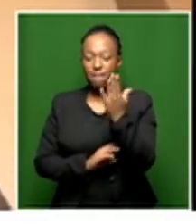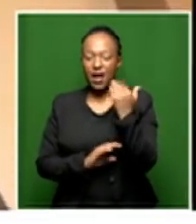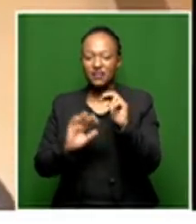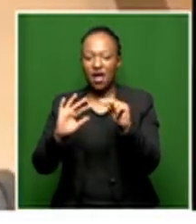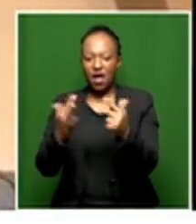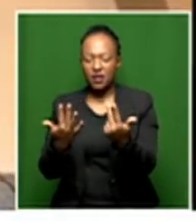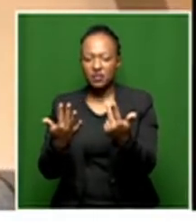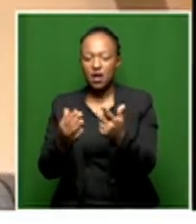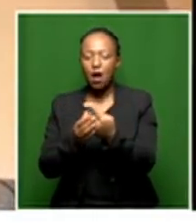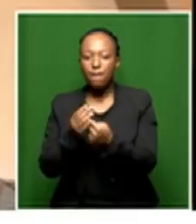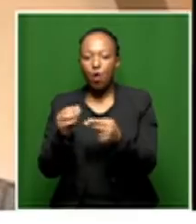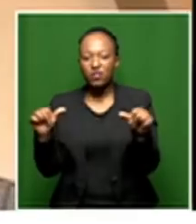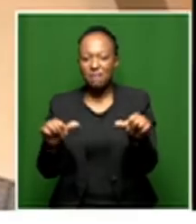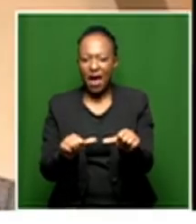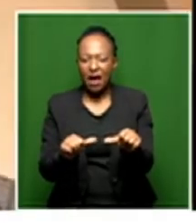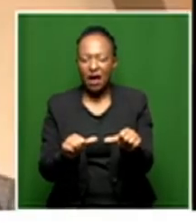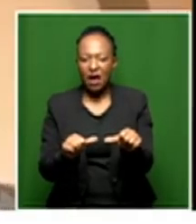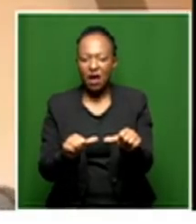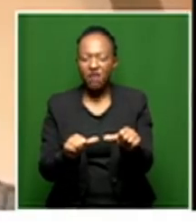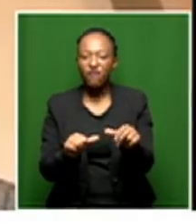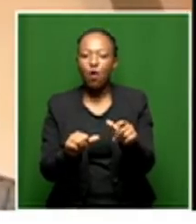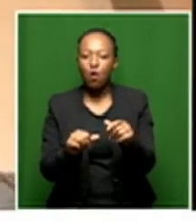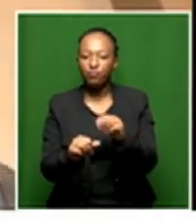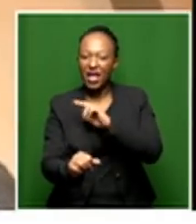then brought back and energized.